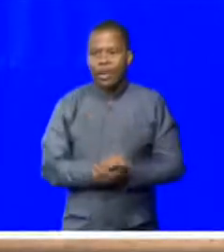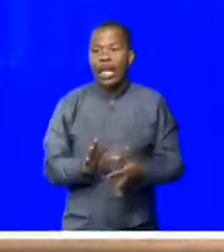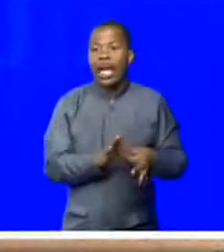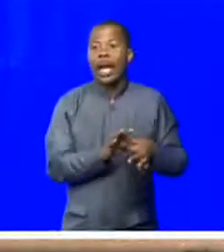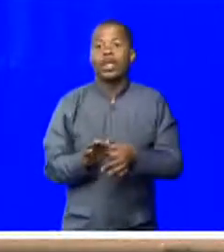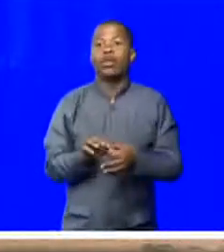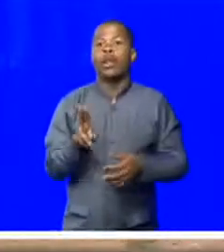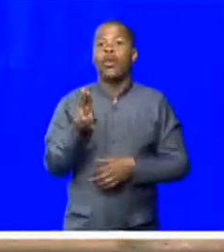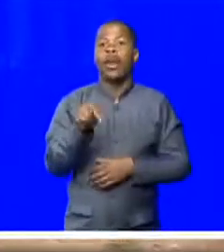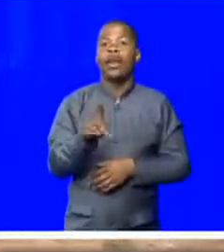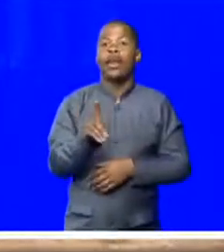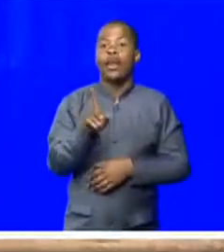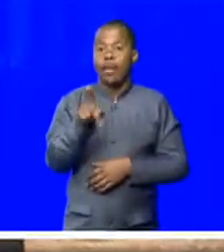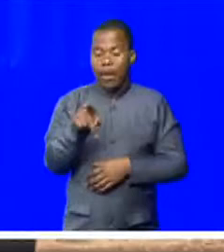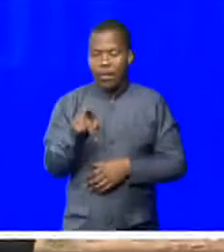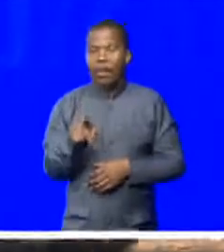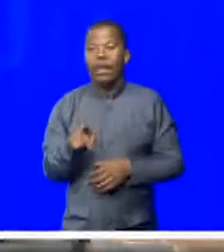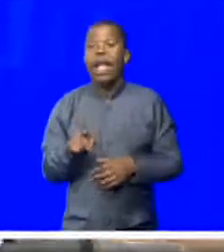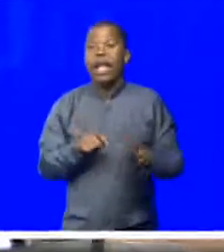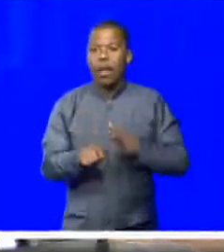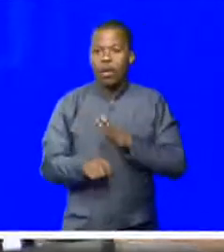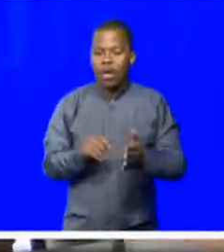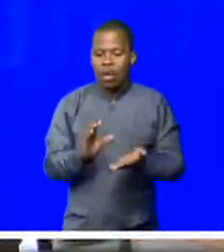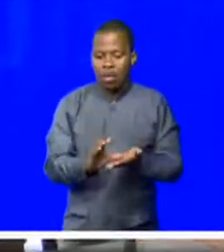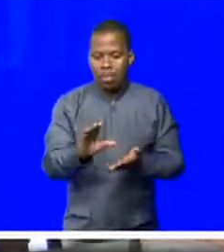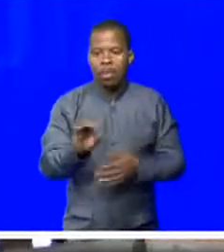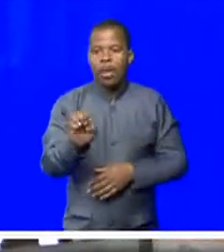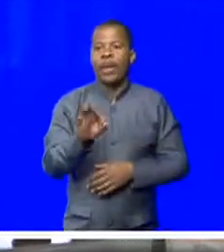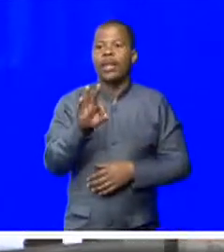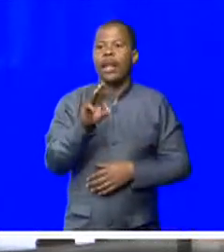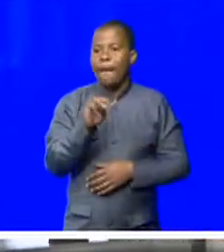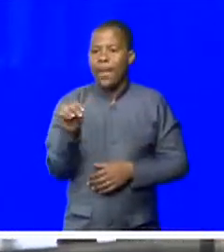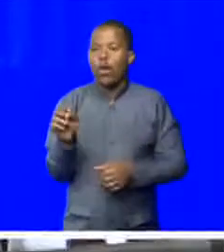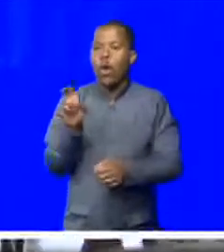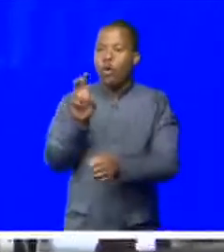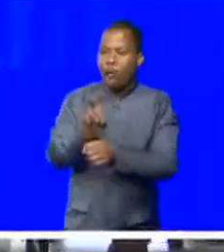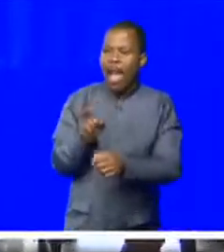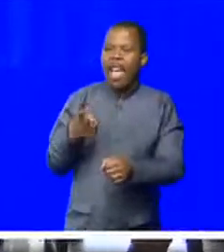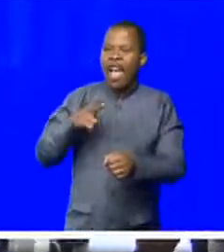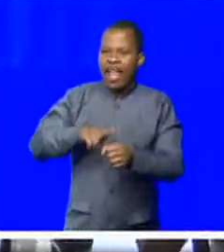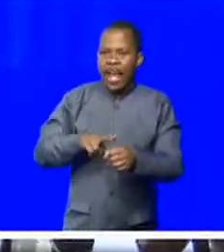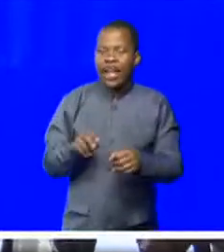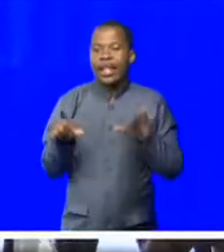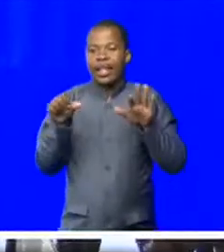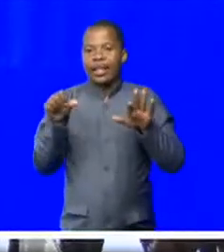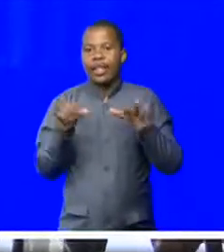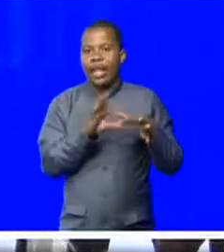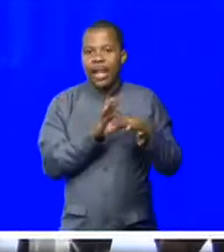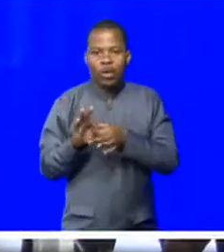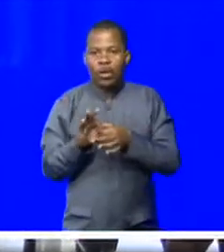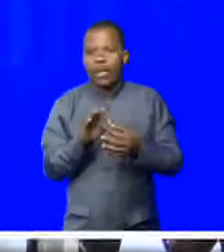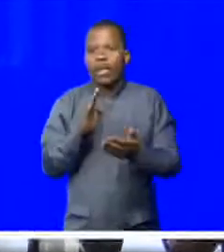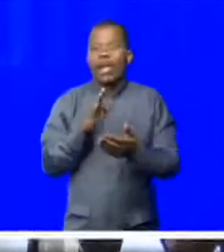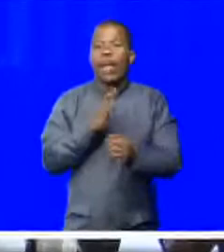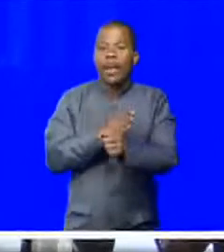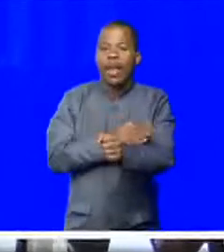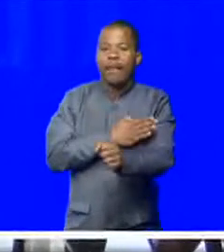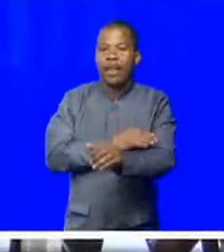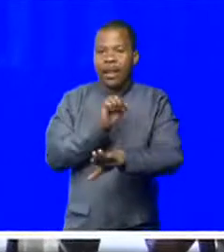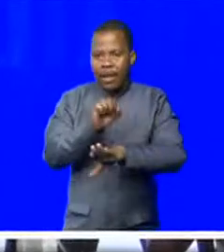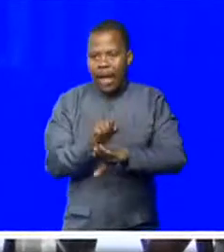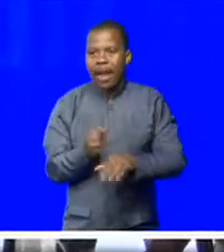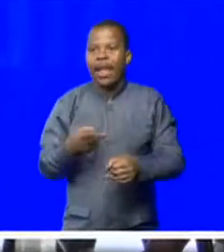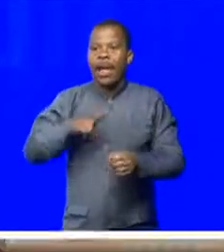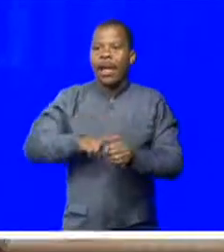United Nations Development Programme pumped in over 3 million emalangeni, and it is distributed to 6 organizations, and Vukan Bomage